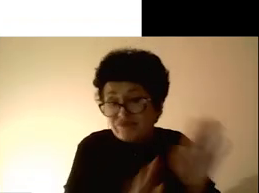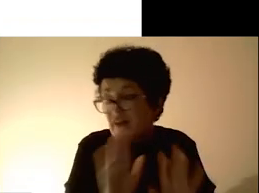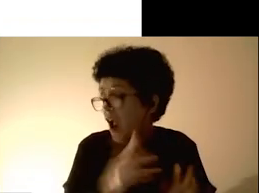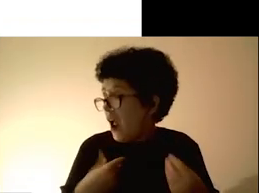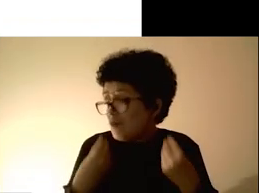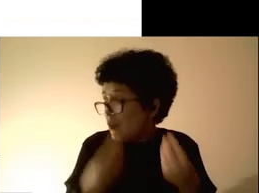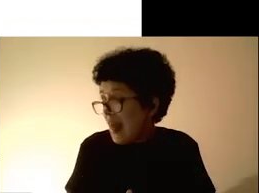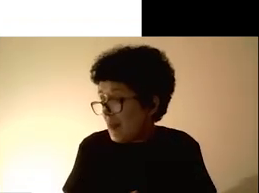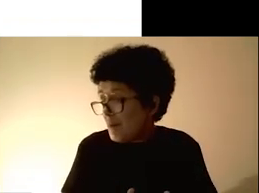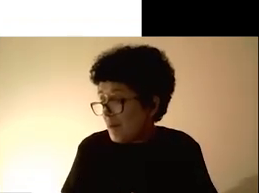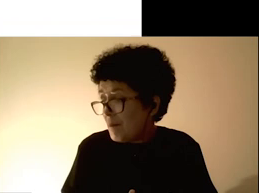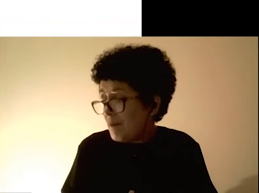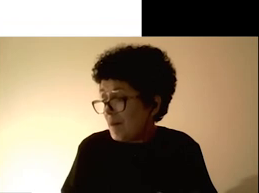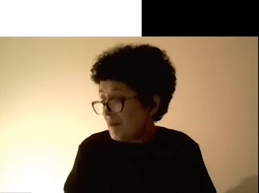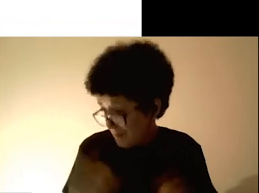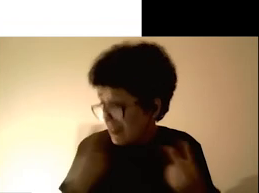to one another, how